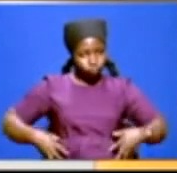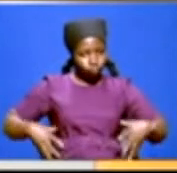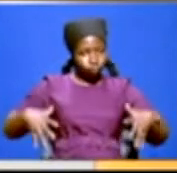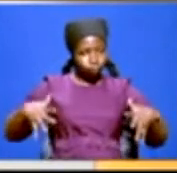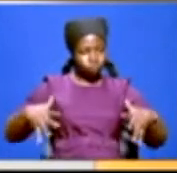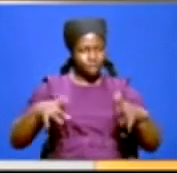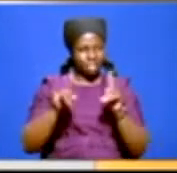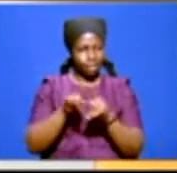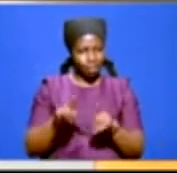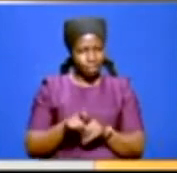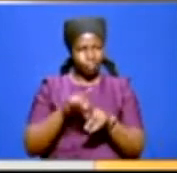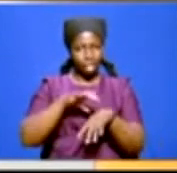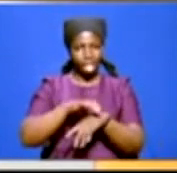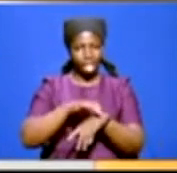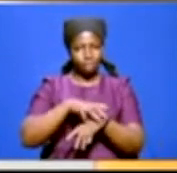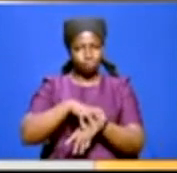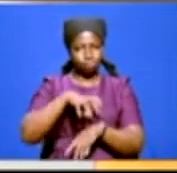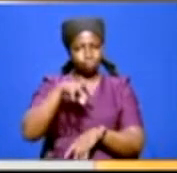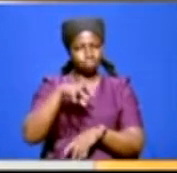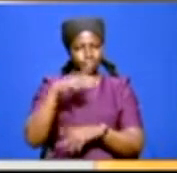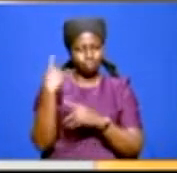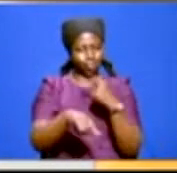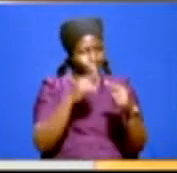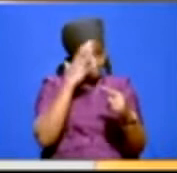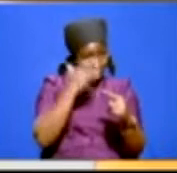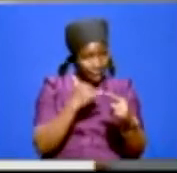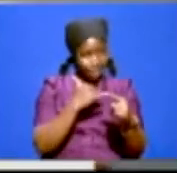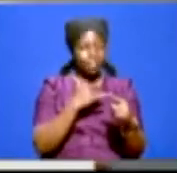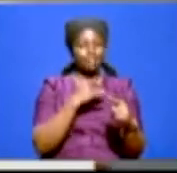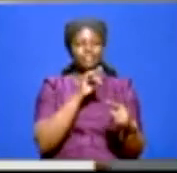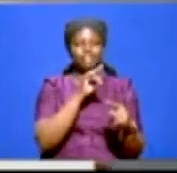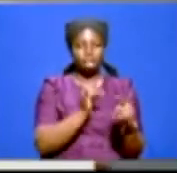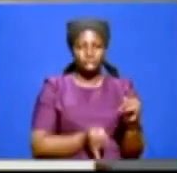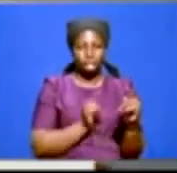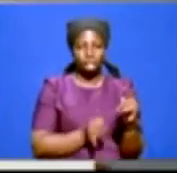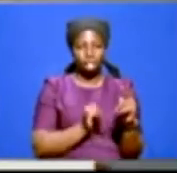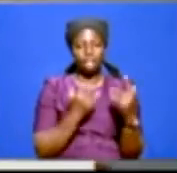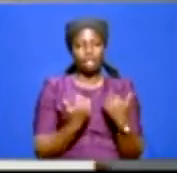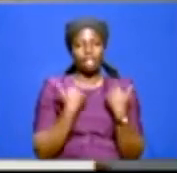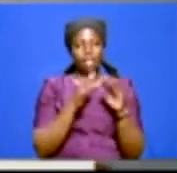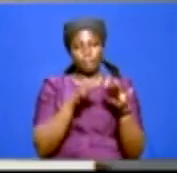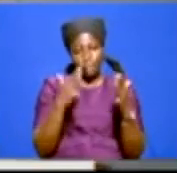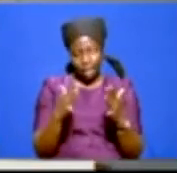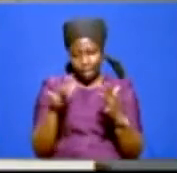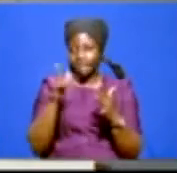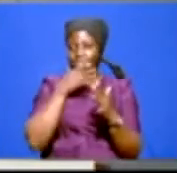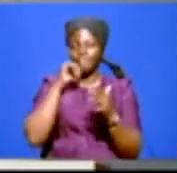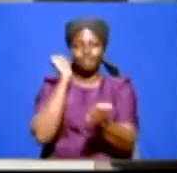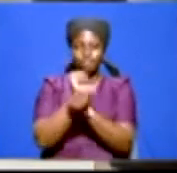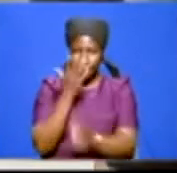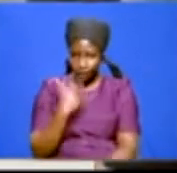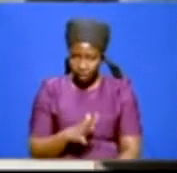beaten for wetting his bed. These are some of the things that we are Kisii County Commander Francis Kooli